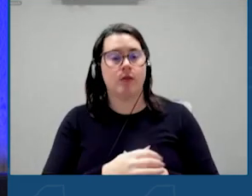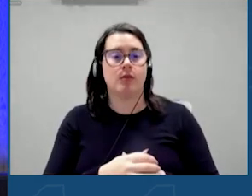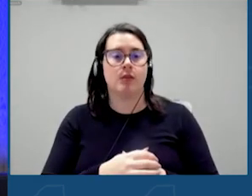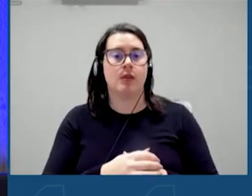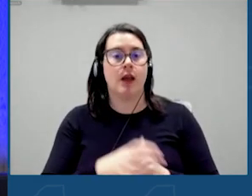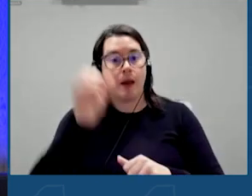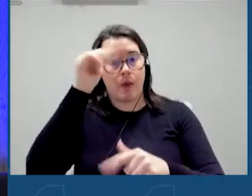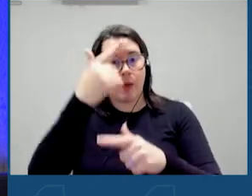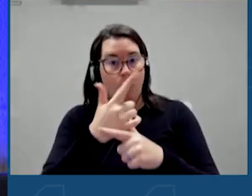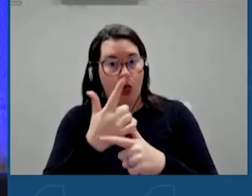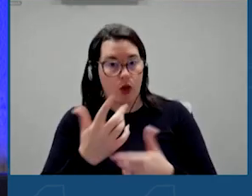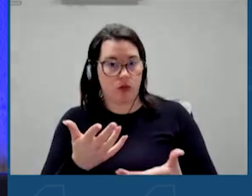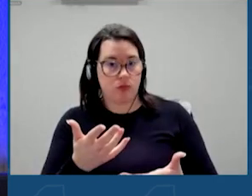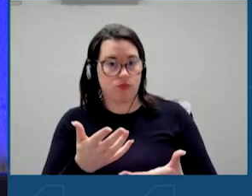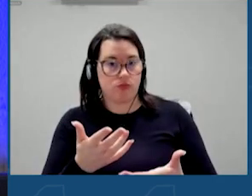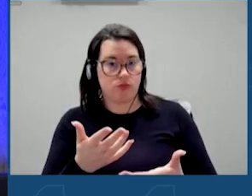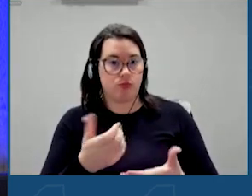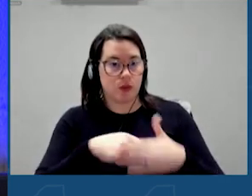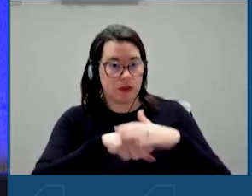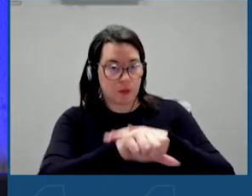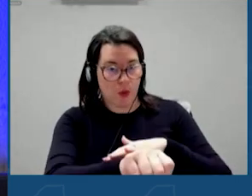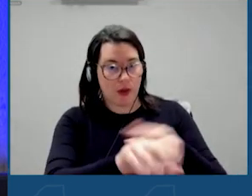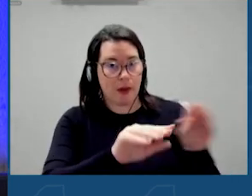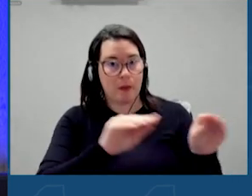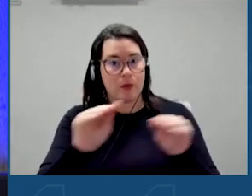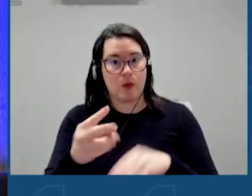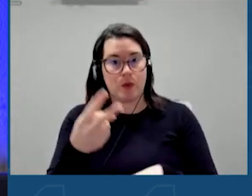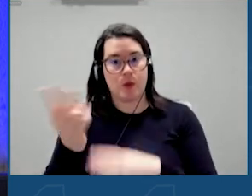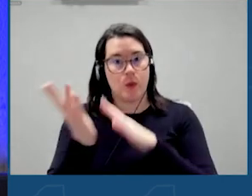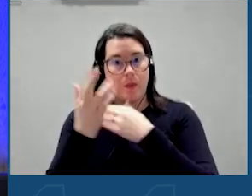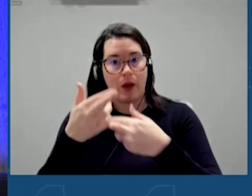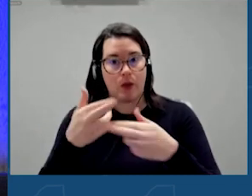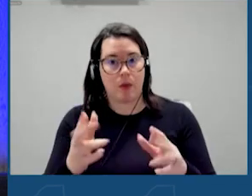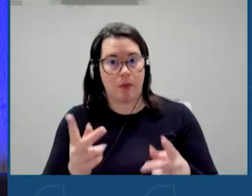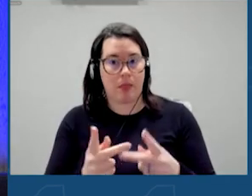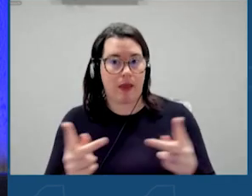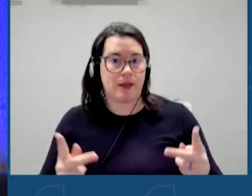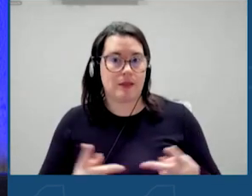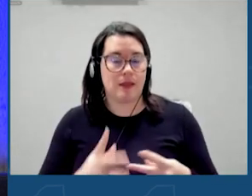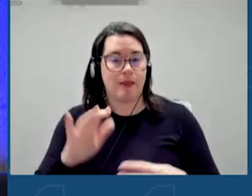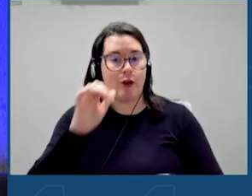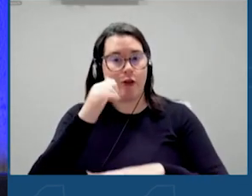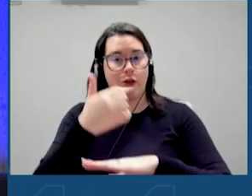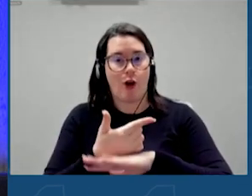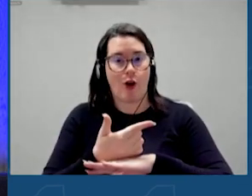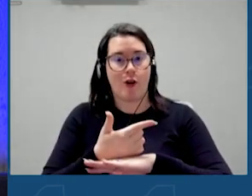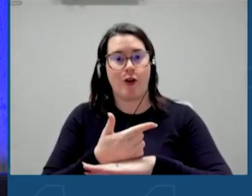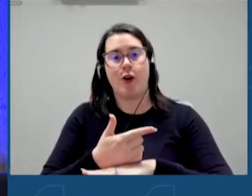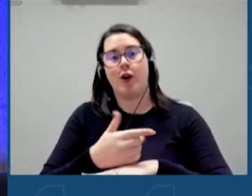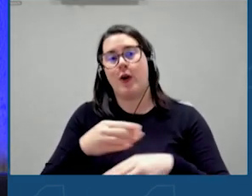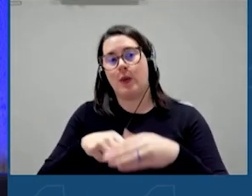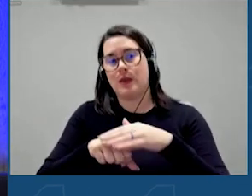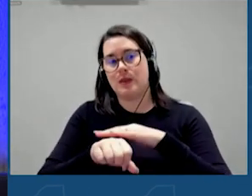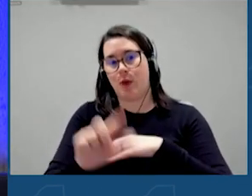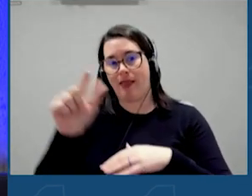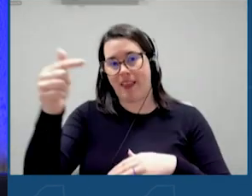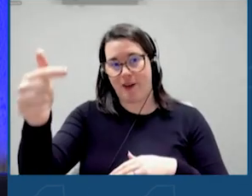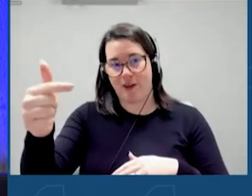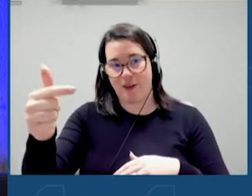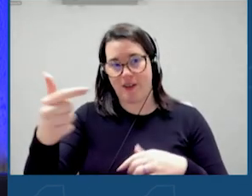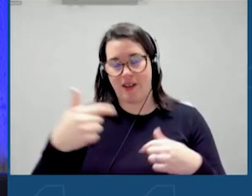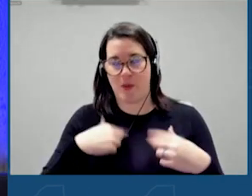a 2-bedroom place where their daughter was born a year later, a little flat. You know, we look at it today, it's like,